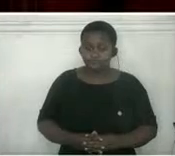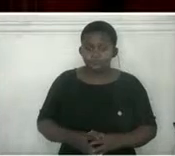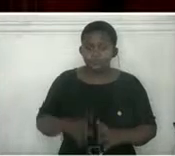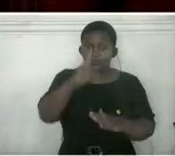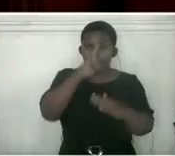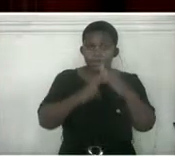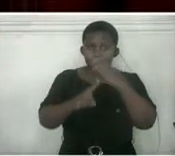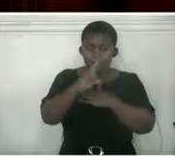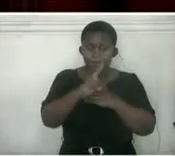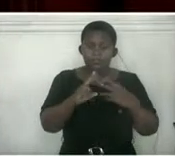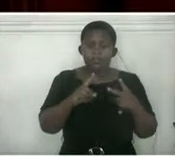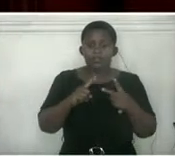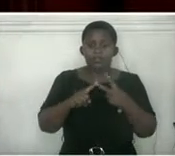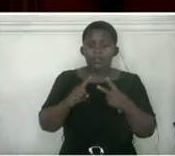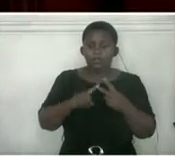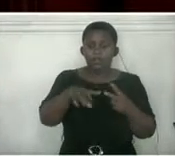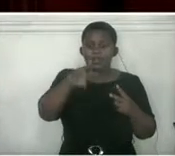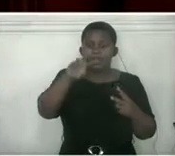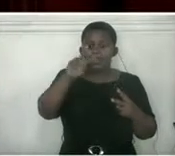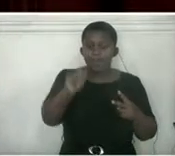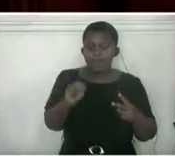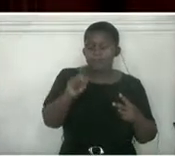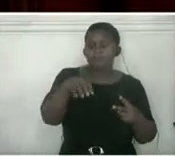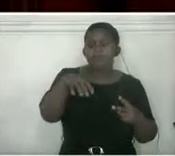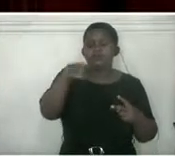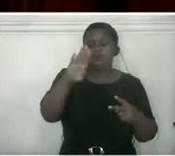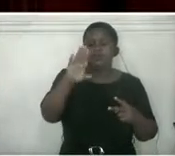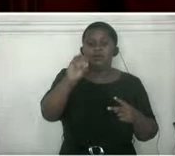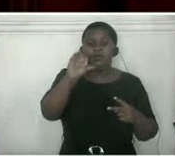Honourable Ms. Ann Boyce,